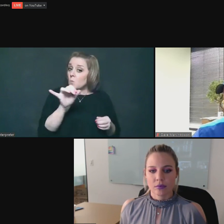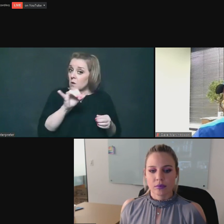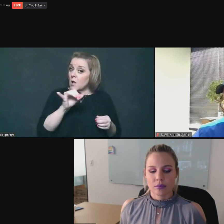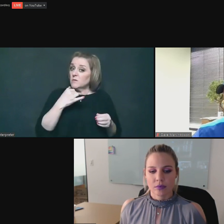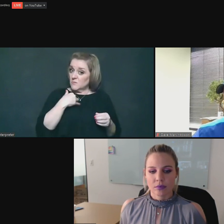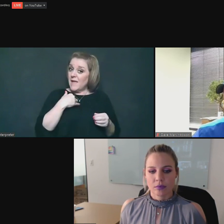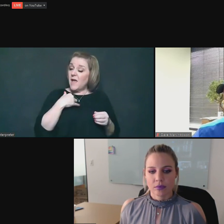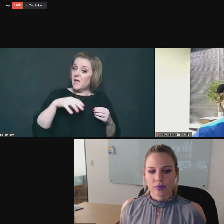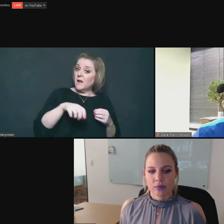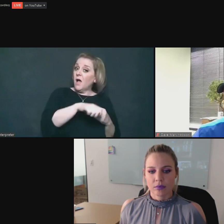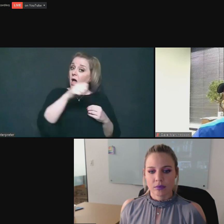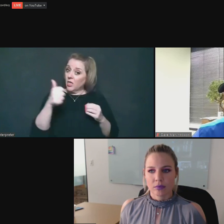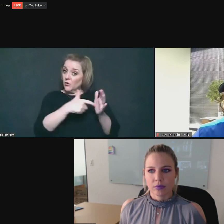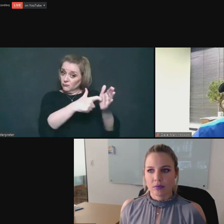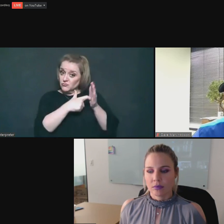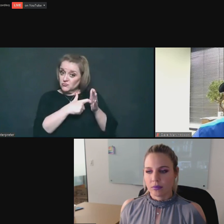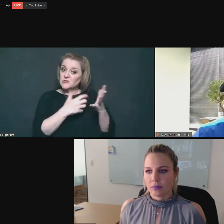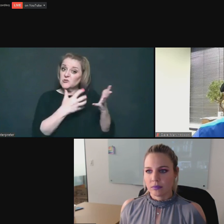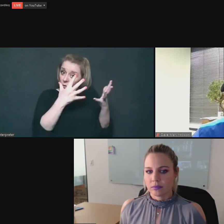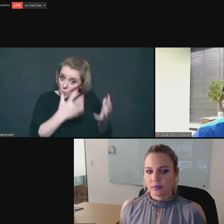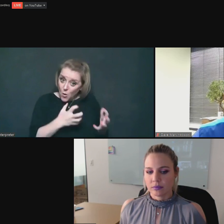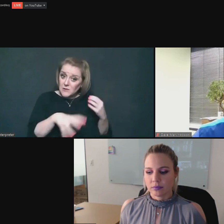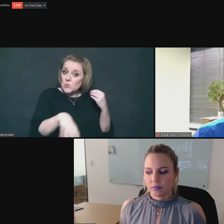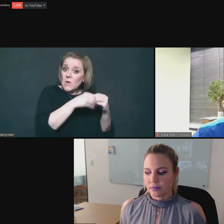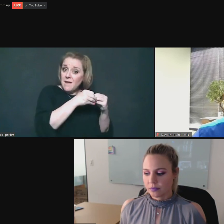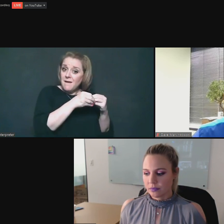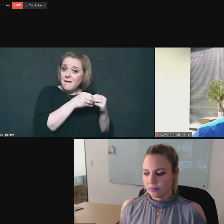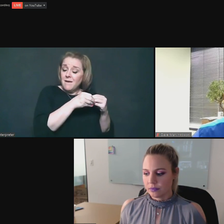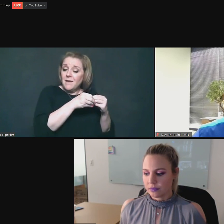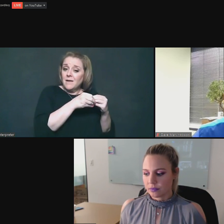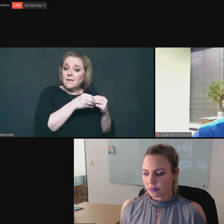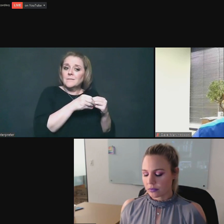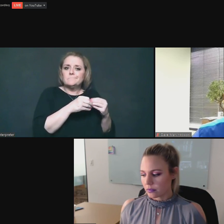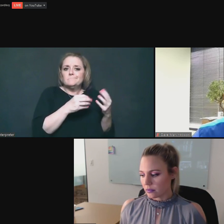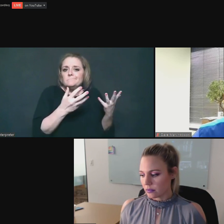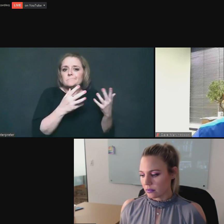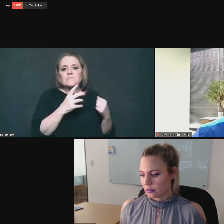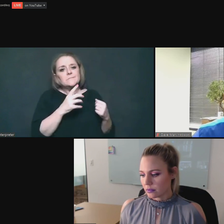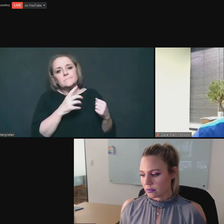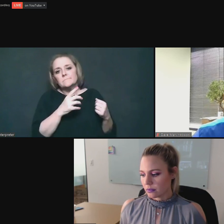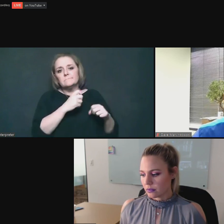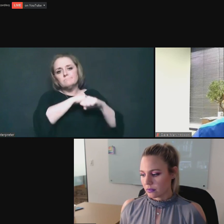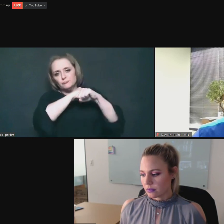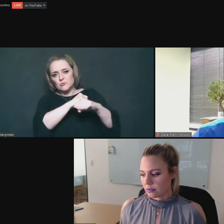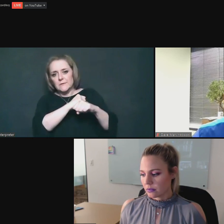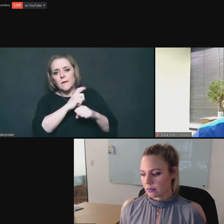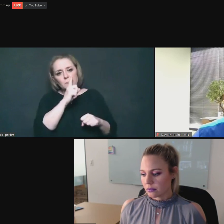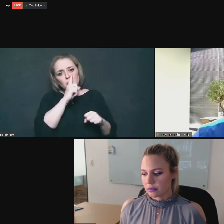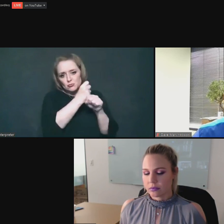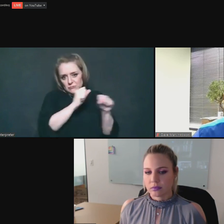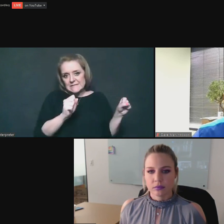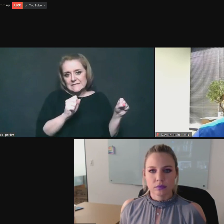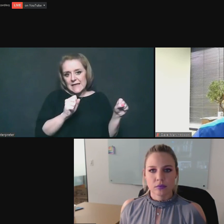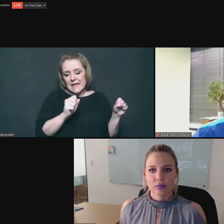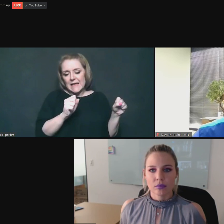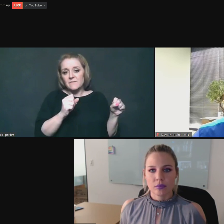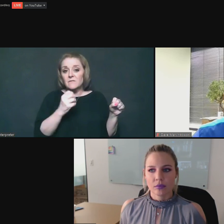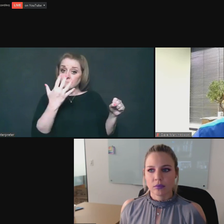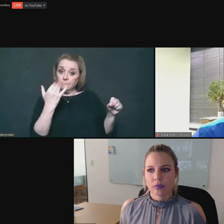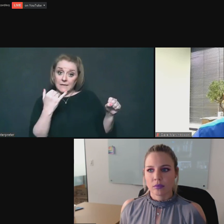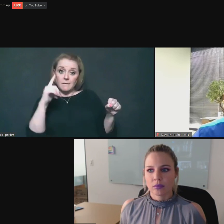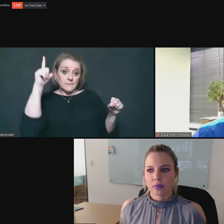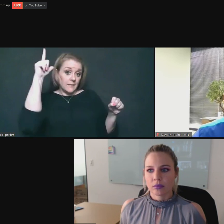restrictions that we would like to see followed so we could make sure that we are safe, and that therefore was born the Lubbock Safe